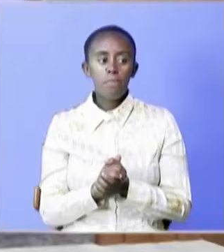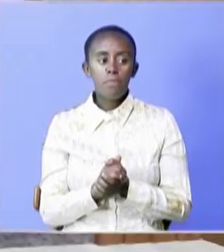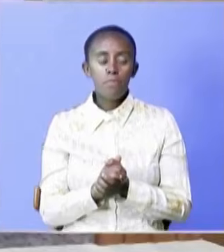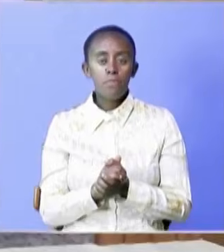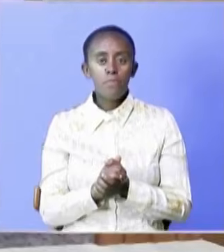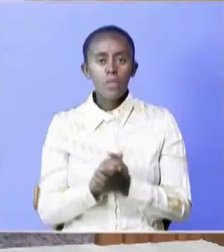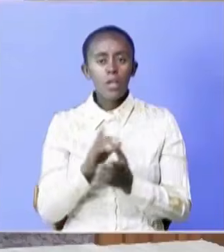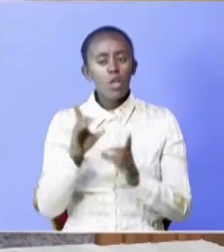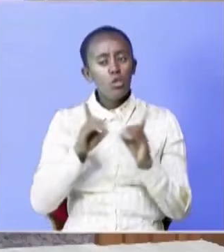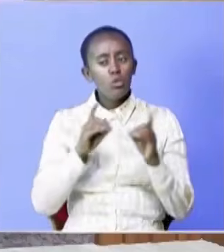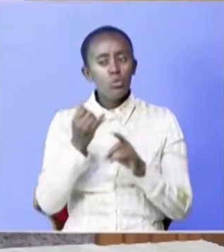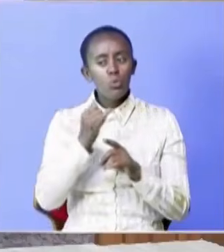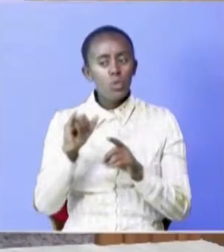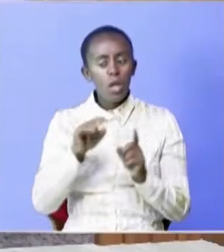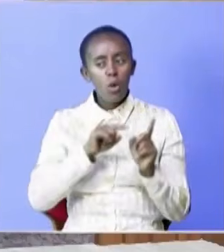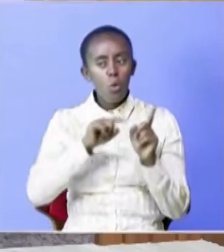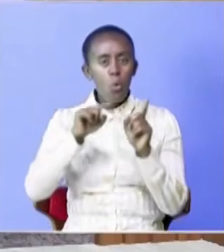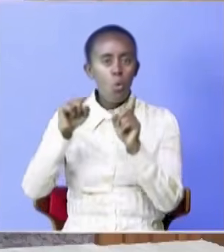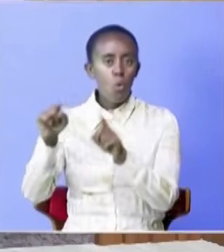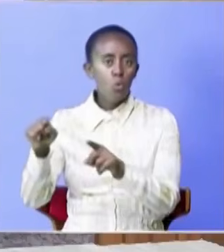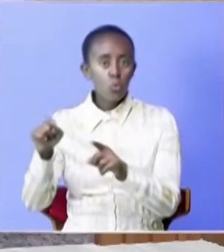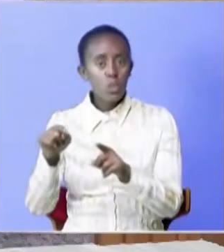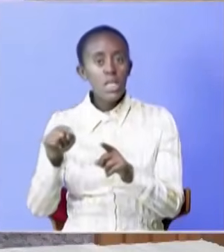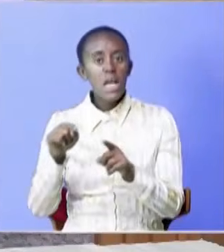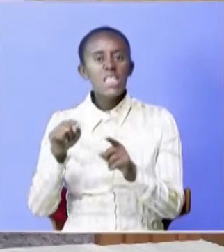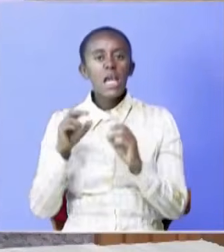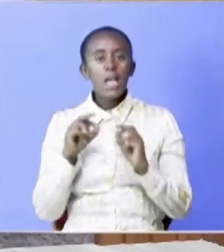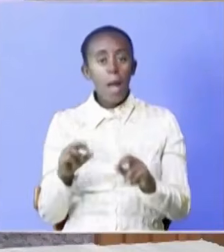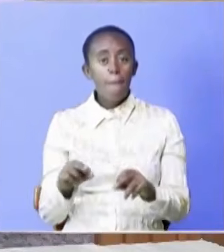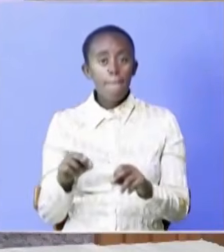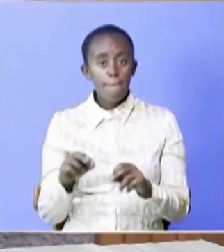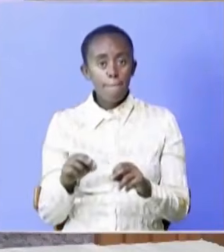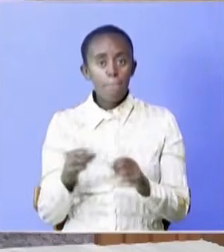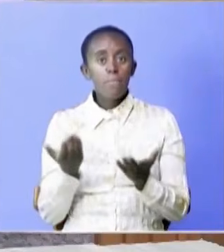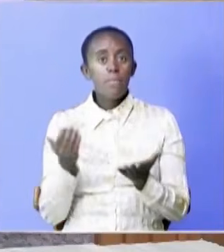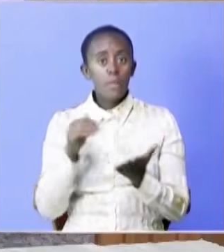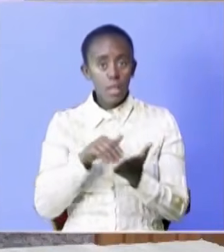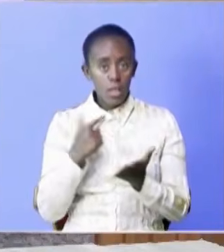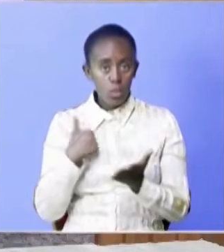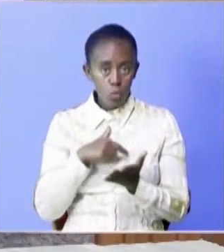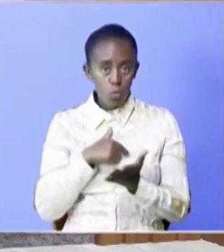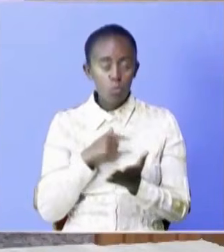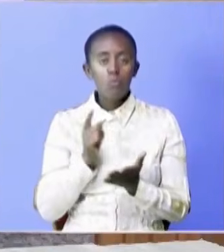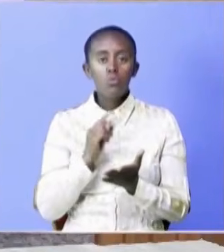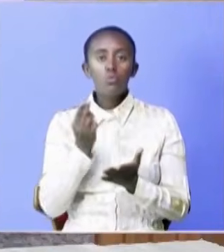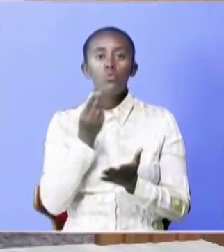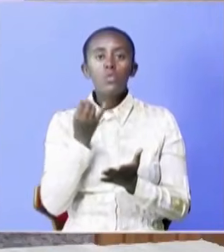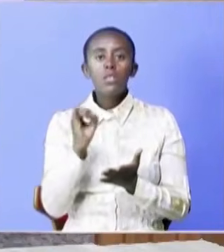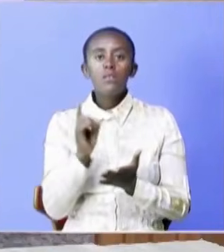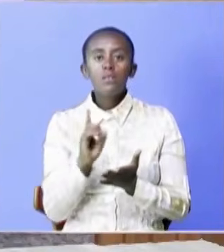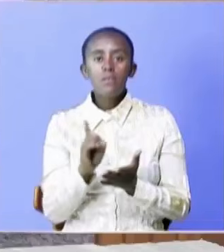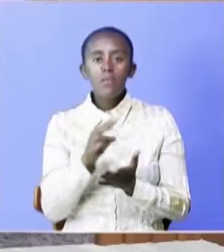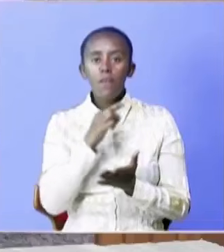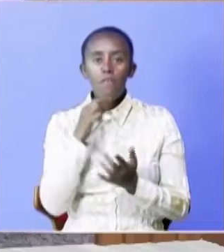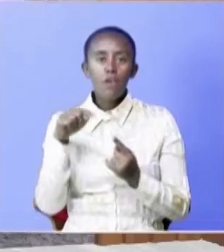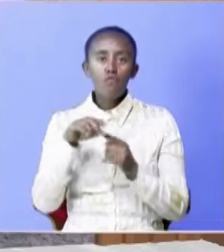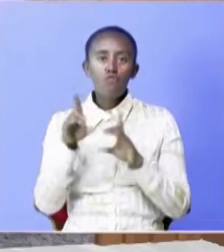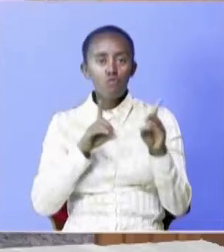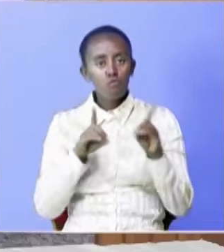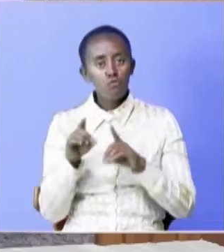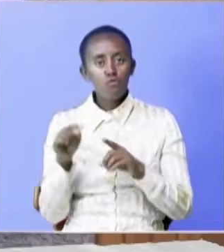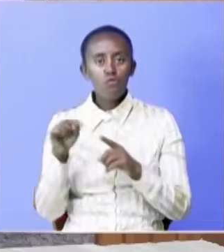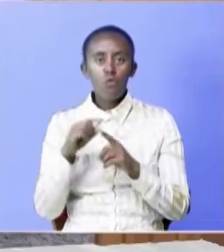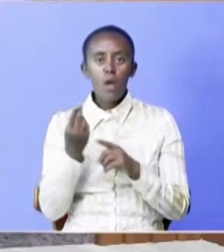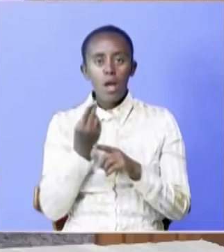Do they go to the stadium today? So again, we are what? Using verb to do to